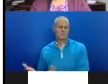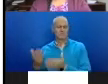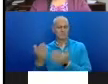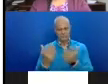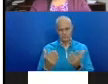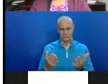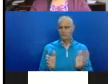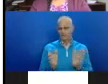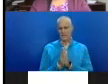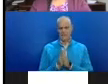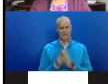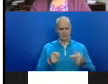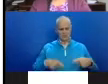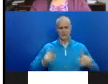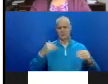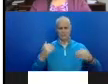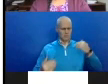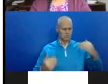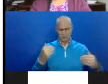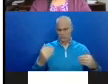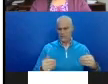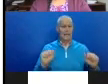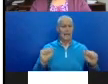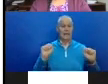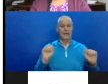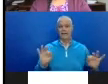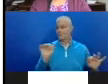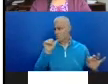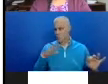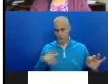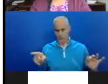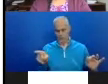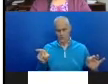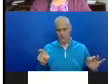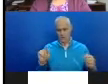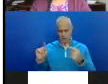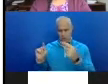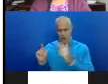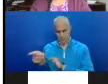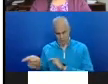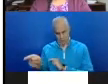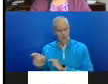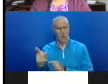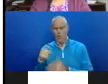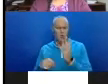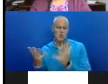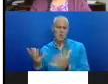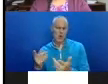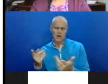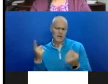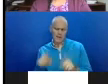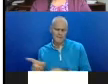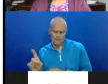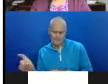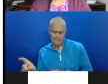process, what does, if the woman is the person who's harmed, what does she want to have happen in terms of